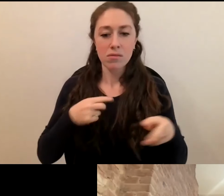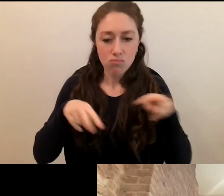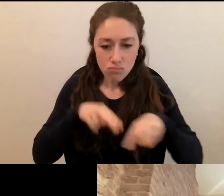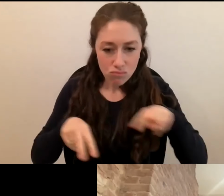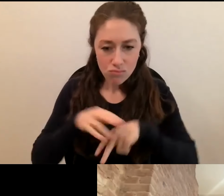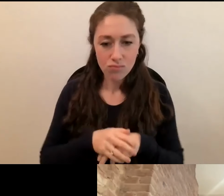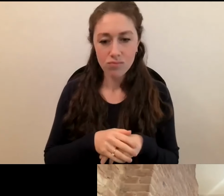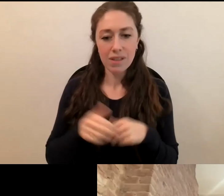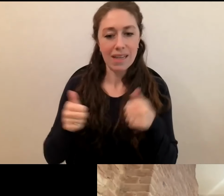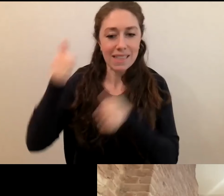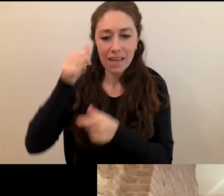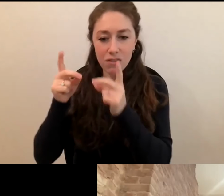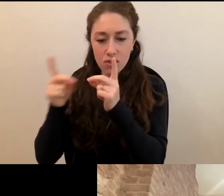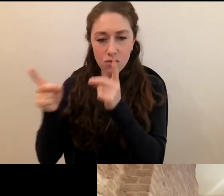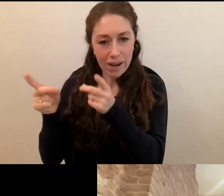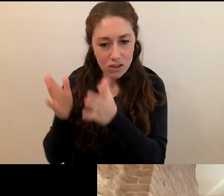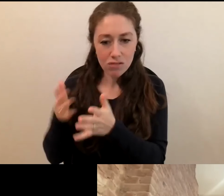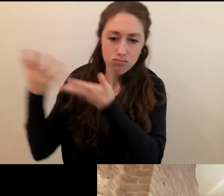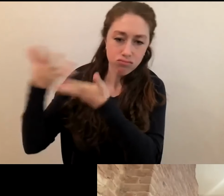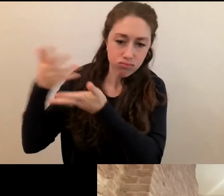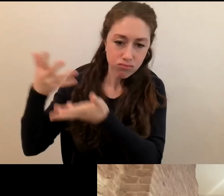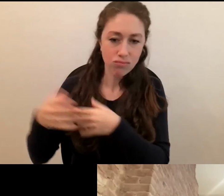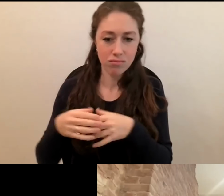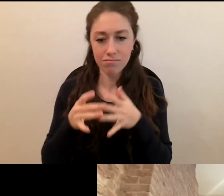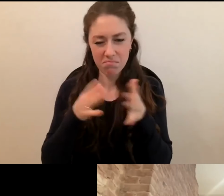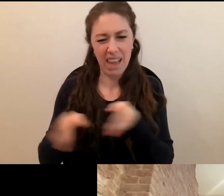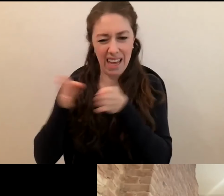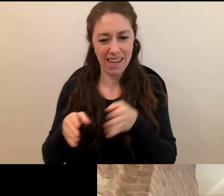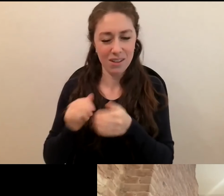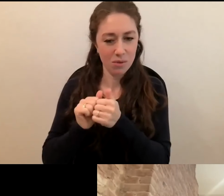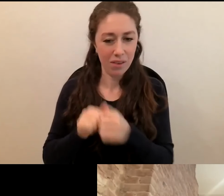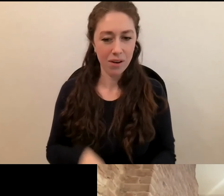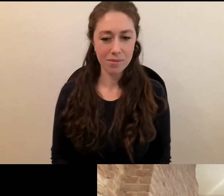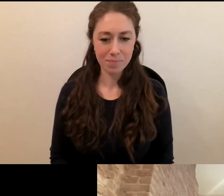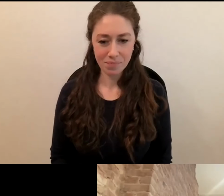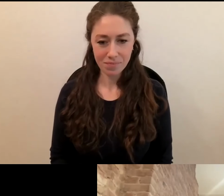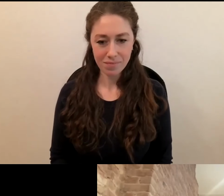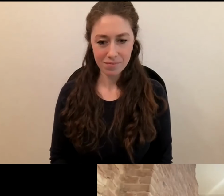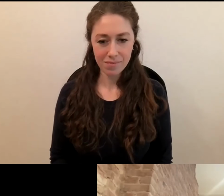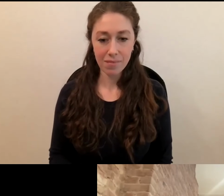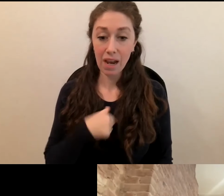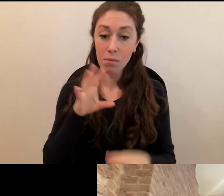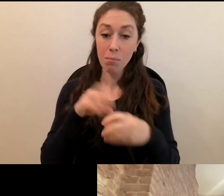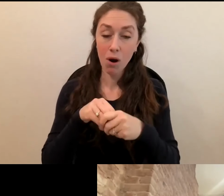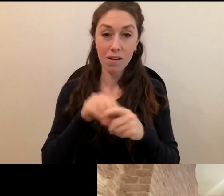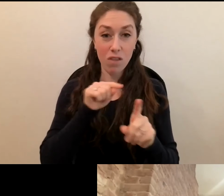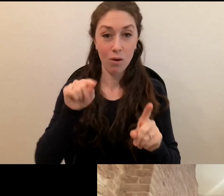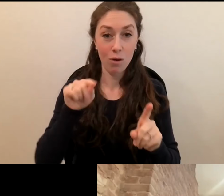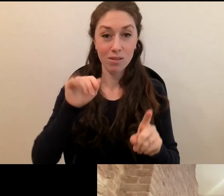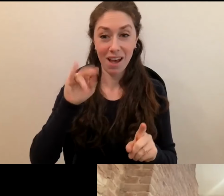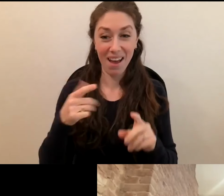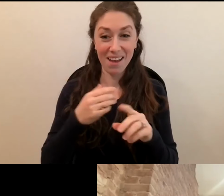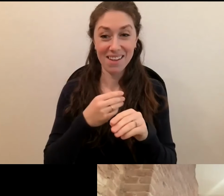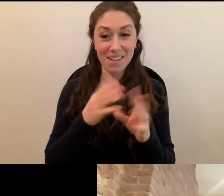executive director, as well as do a lot in our development for the organization as well. I've been a part of these IMAG calls for the